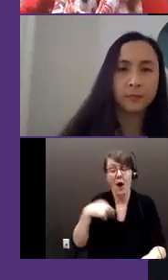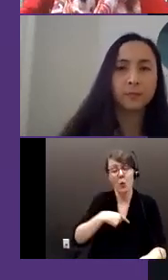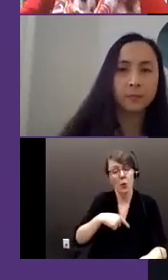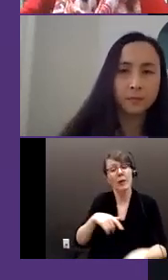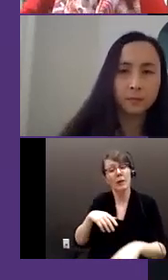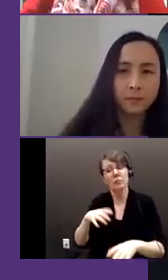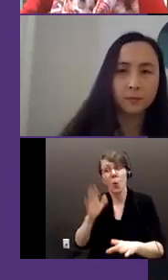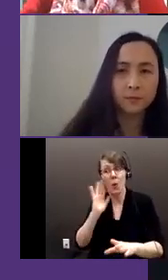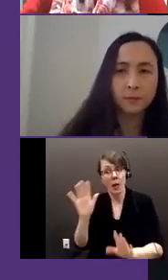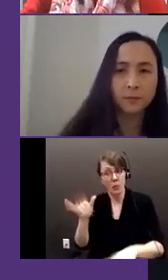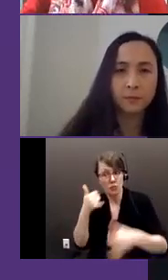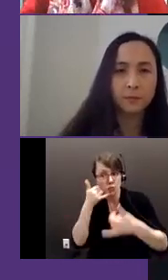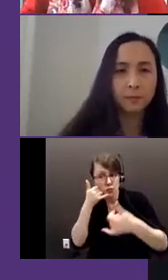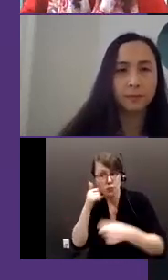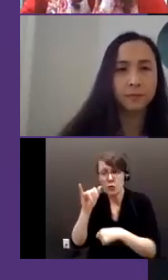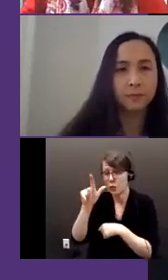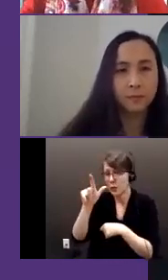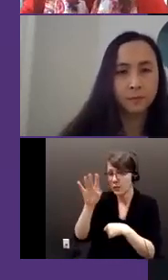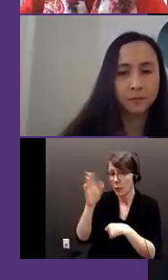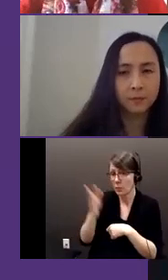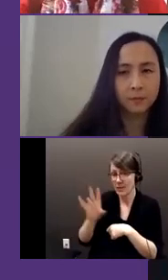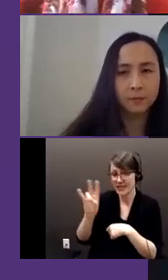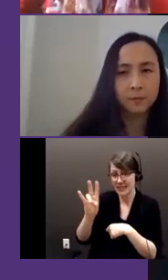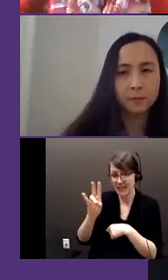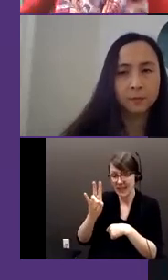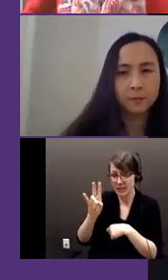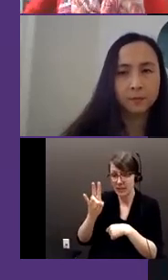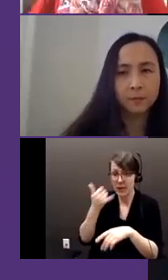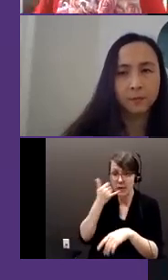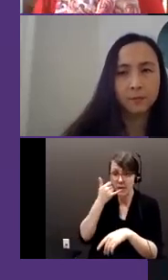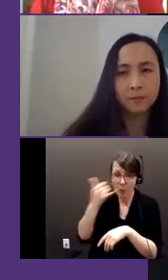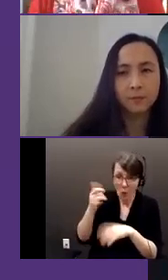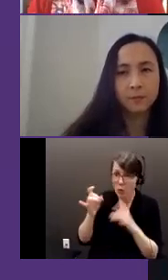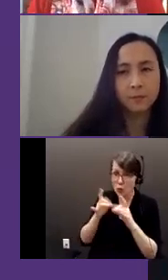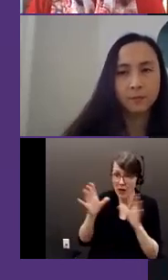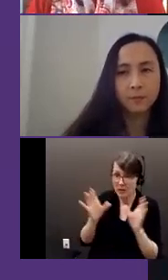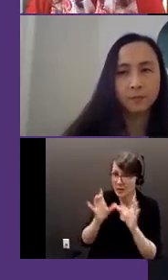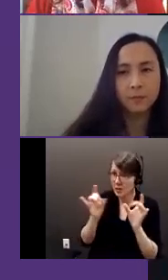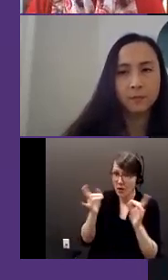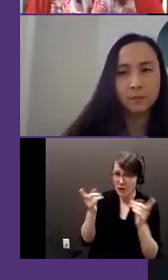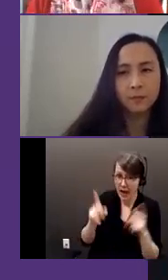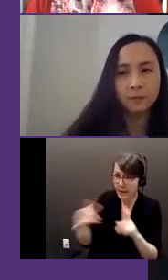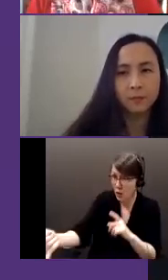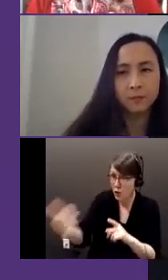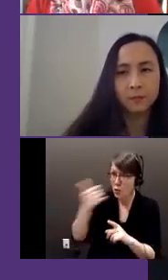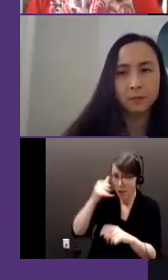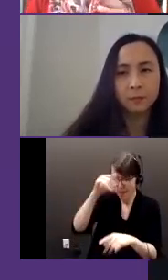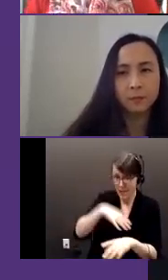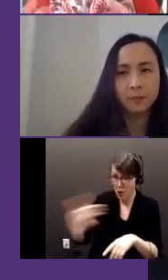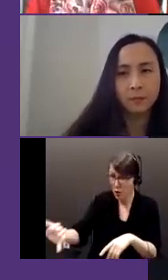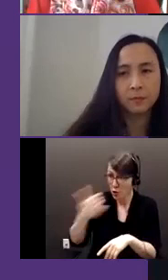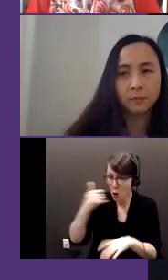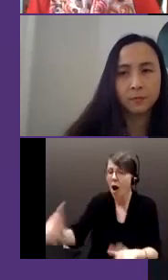if any man should call our crisis line, they would absolutely be able to get support. And